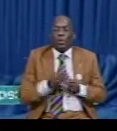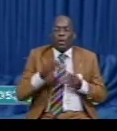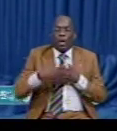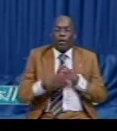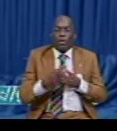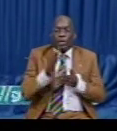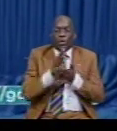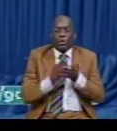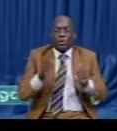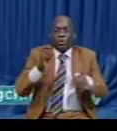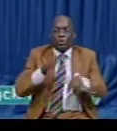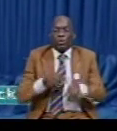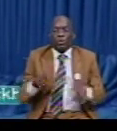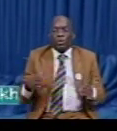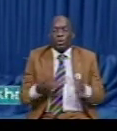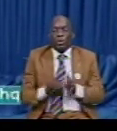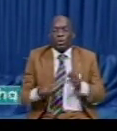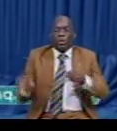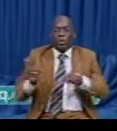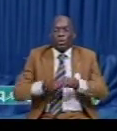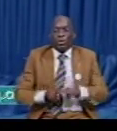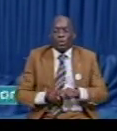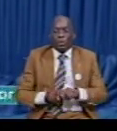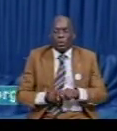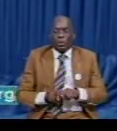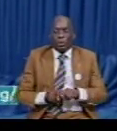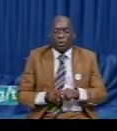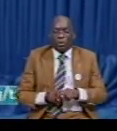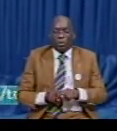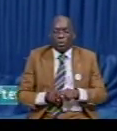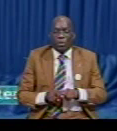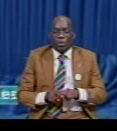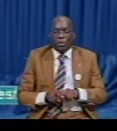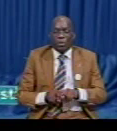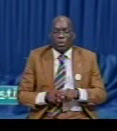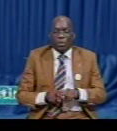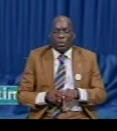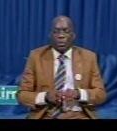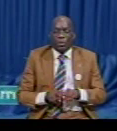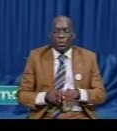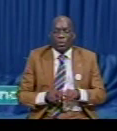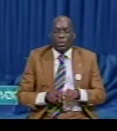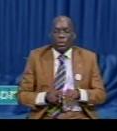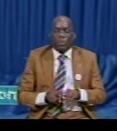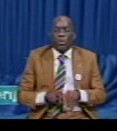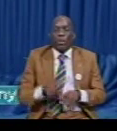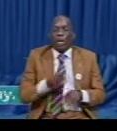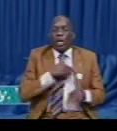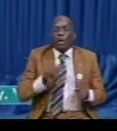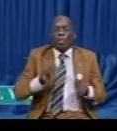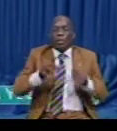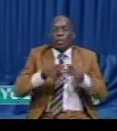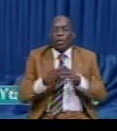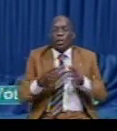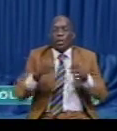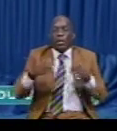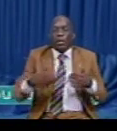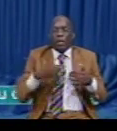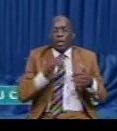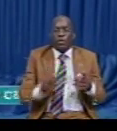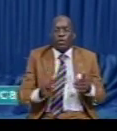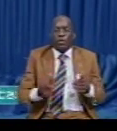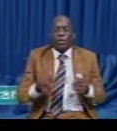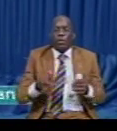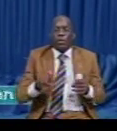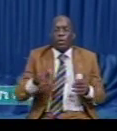times it increased and I started having new pains. Sometimes I would walk,